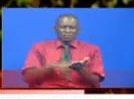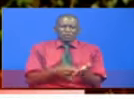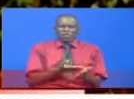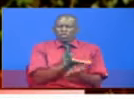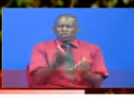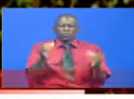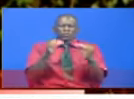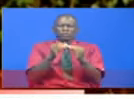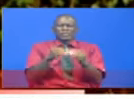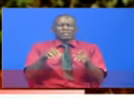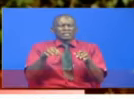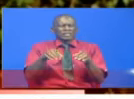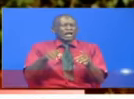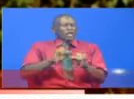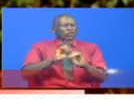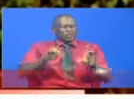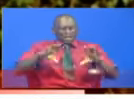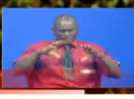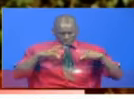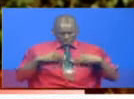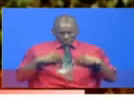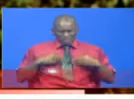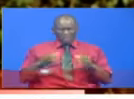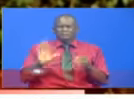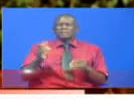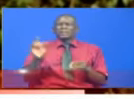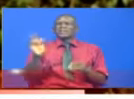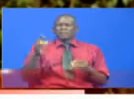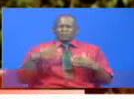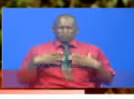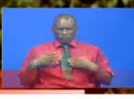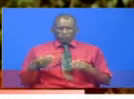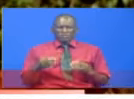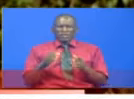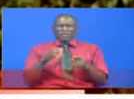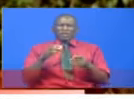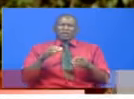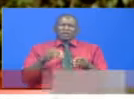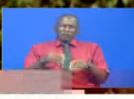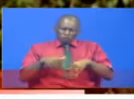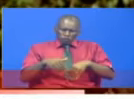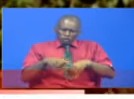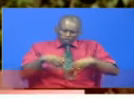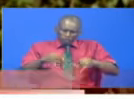are still prohibited by the ministry as per the last latest presidential directive.